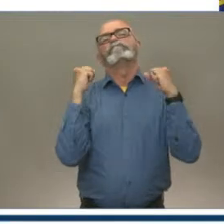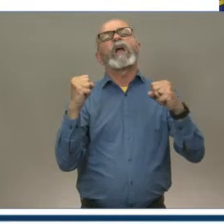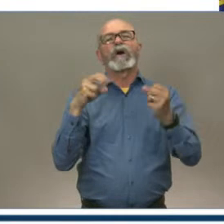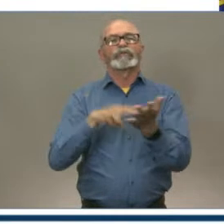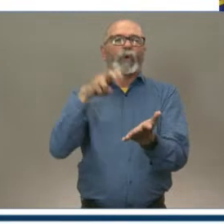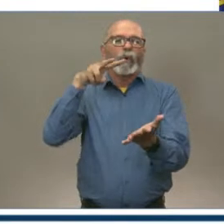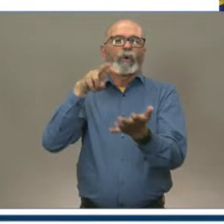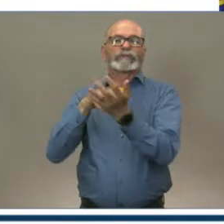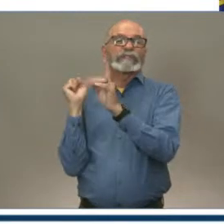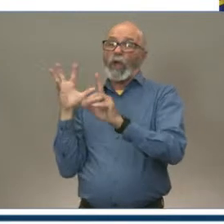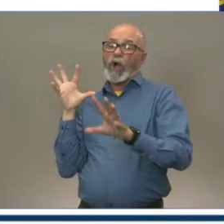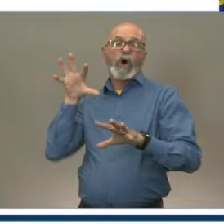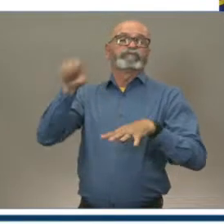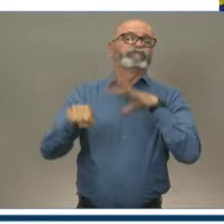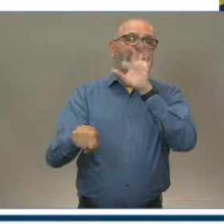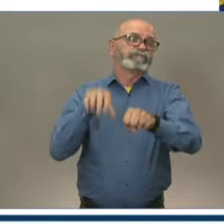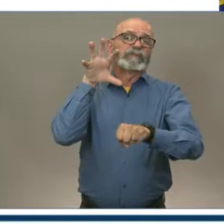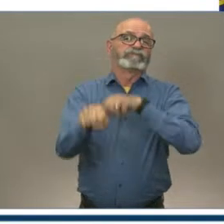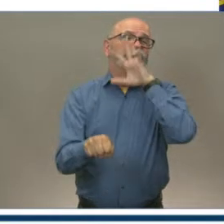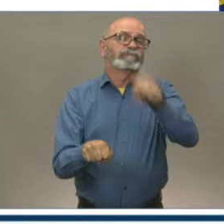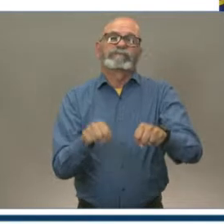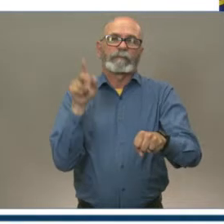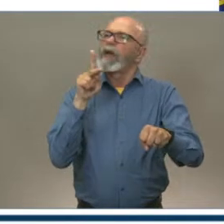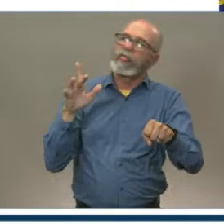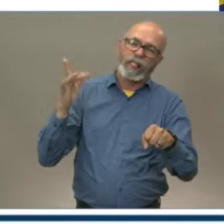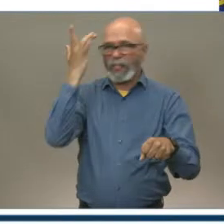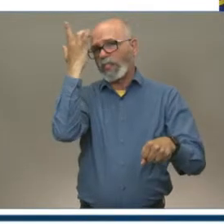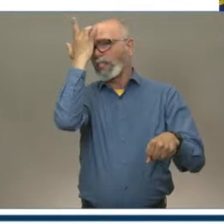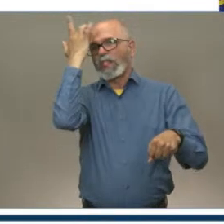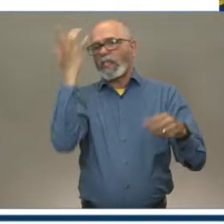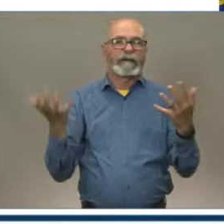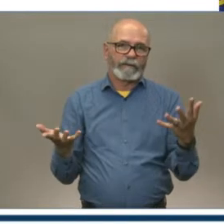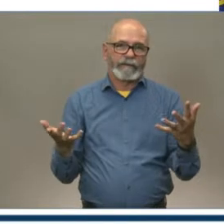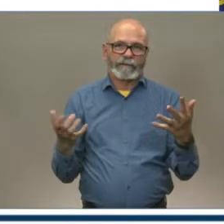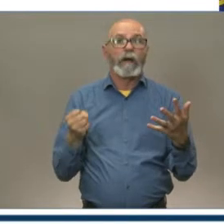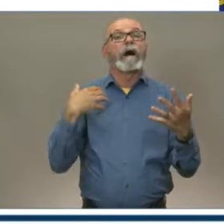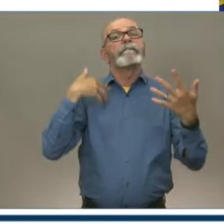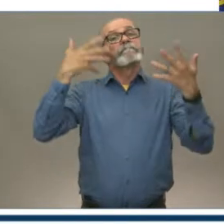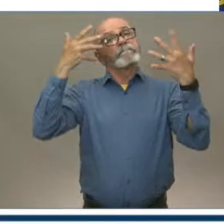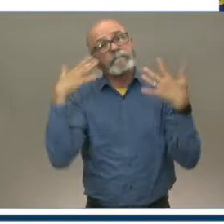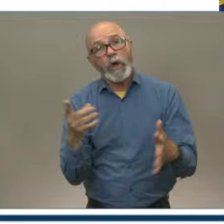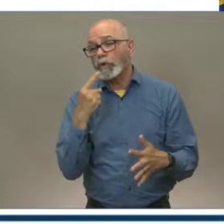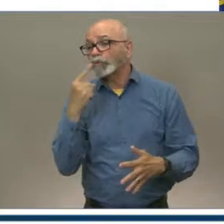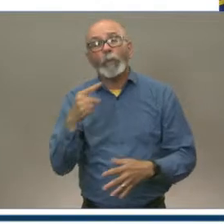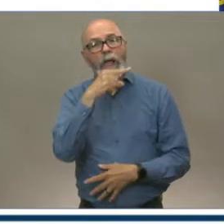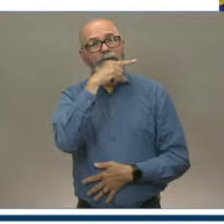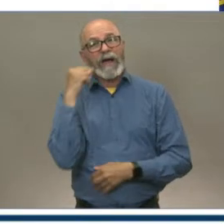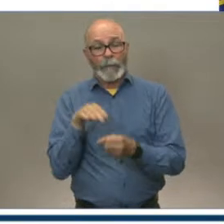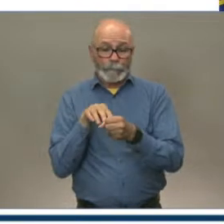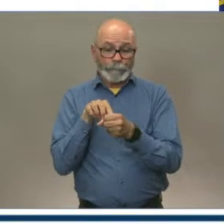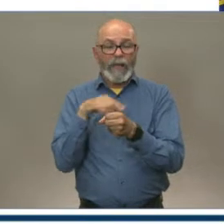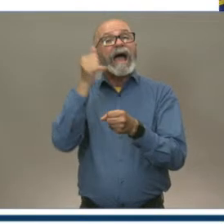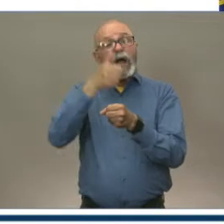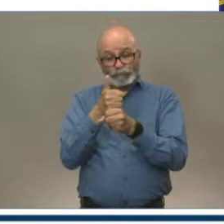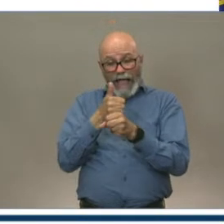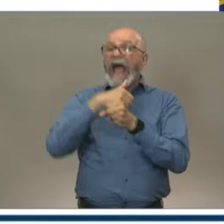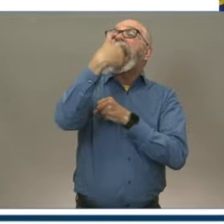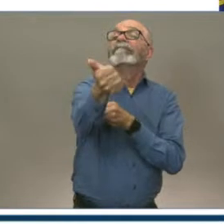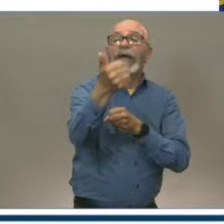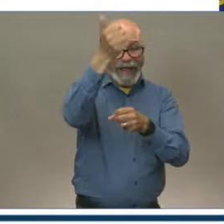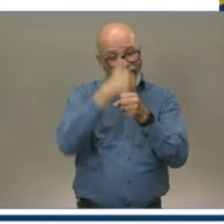if we limit our movement. We have already asked you not to travel in and out of the Halifax area, but we need to take this